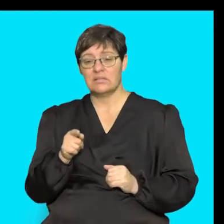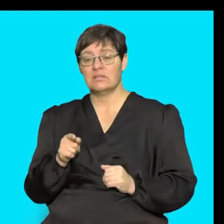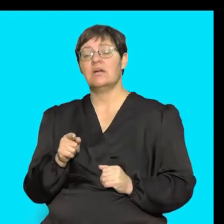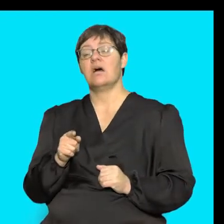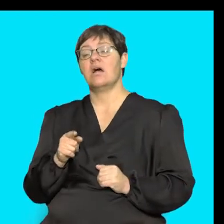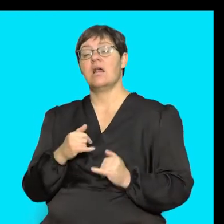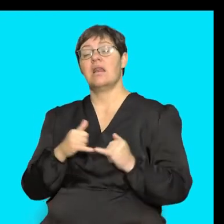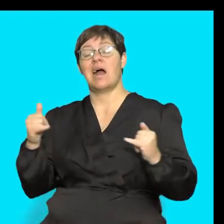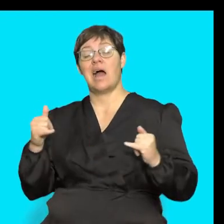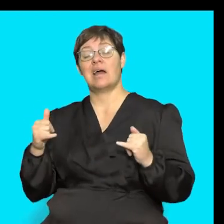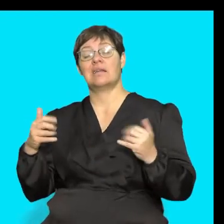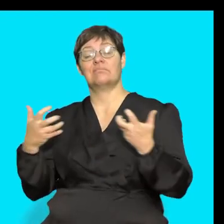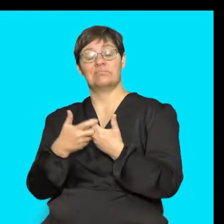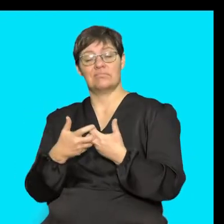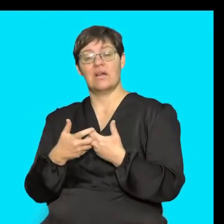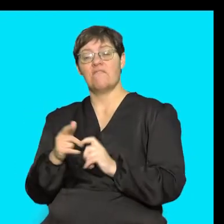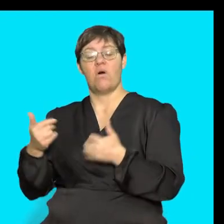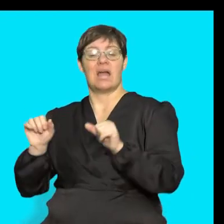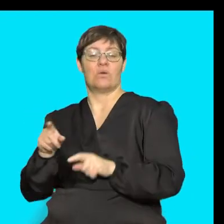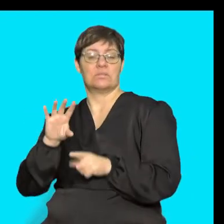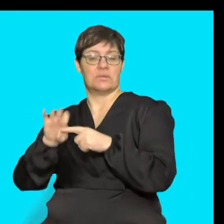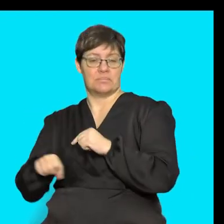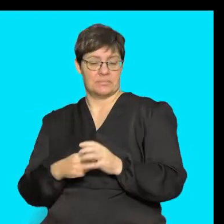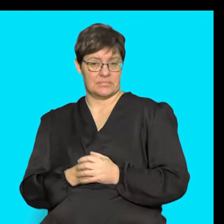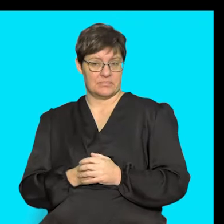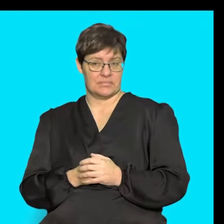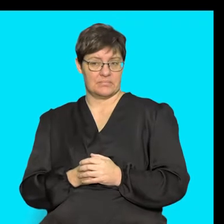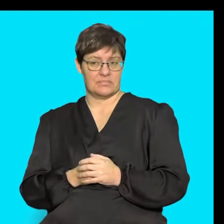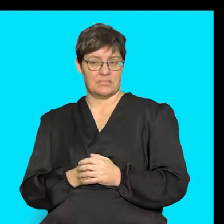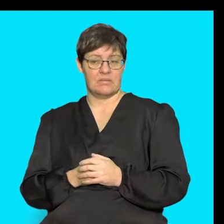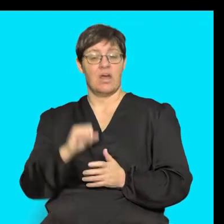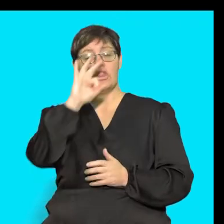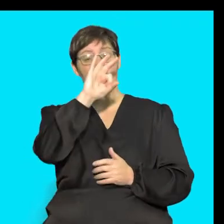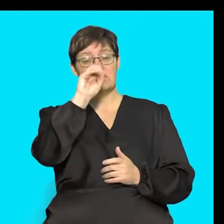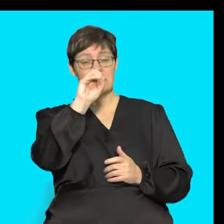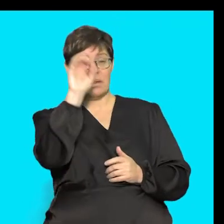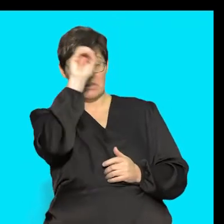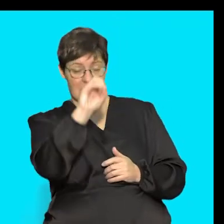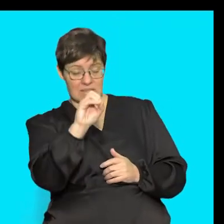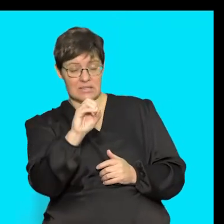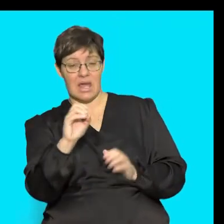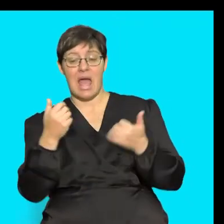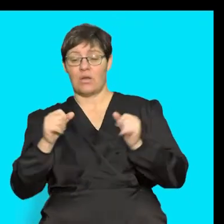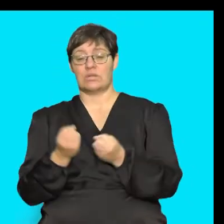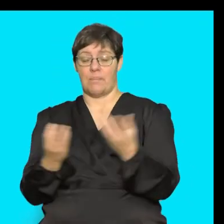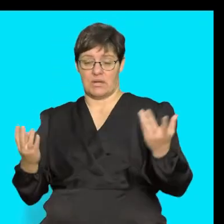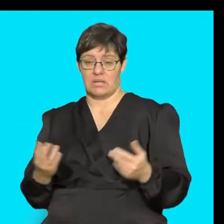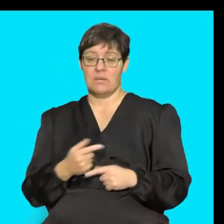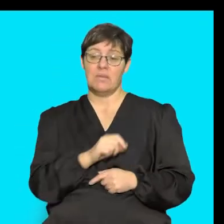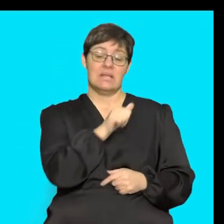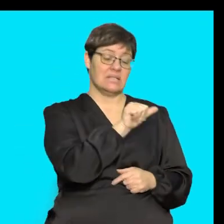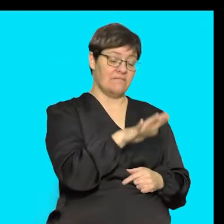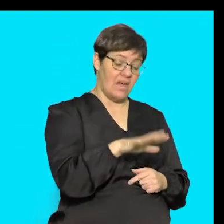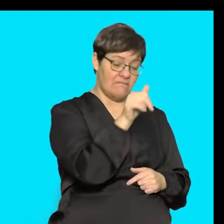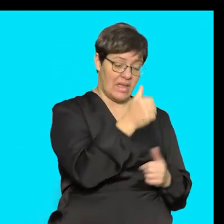What does the least square line predict for accounting? If I get 30%, what is my accounting mark? If I get 65% for